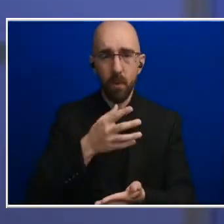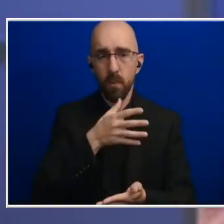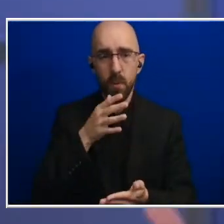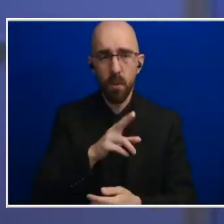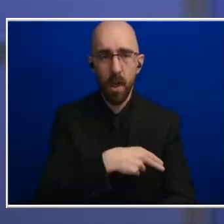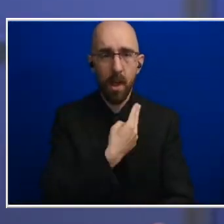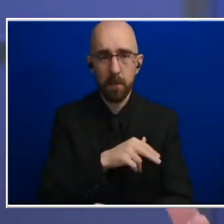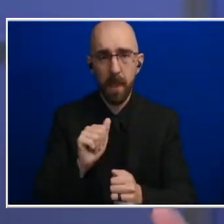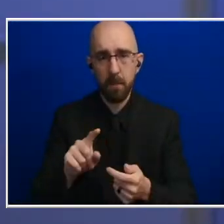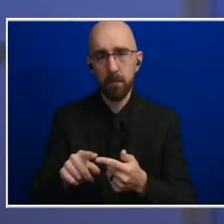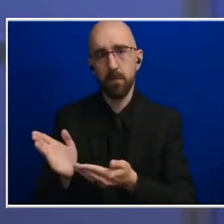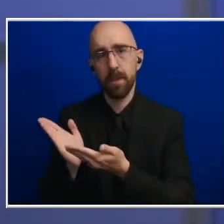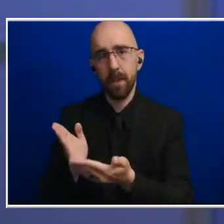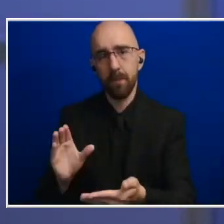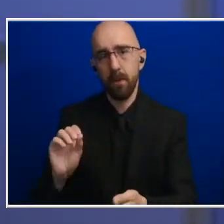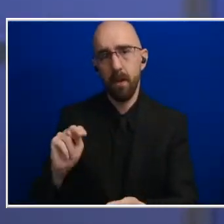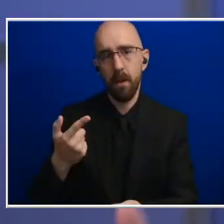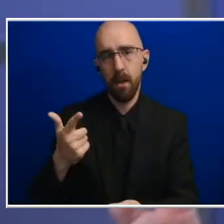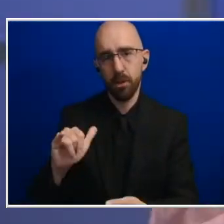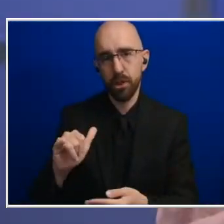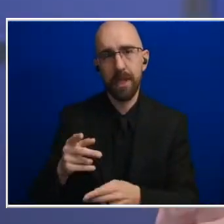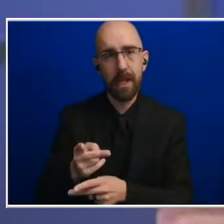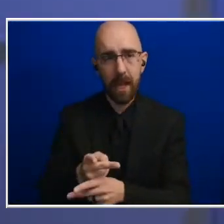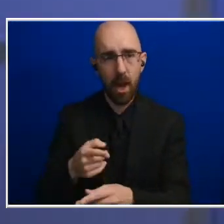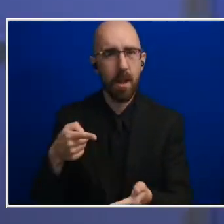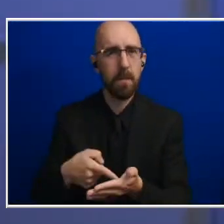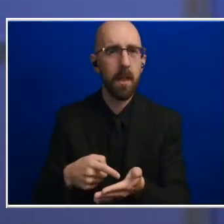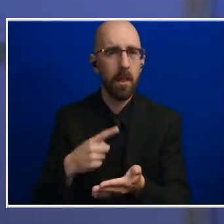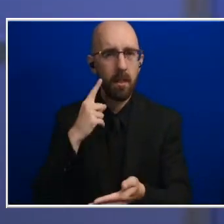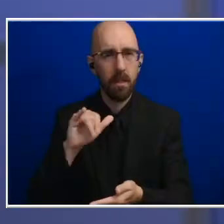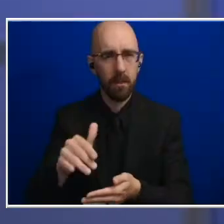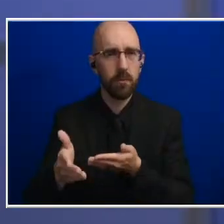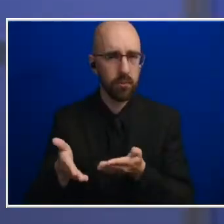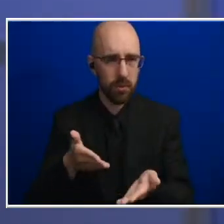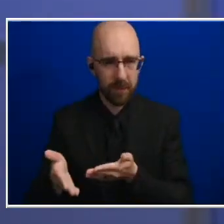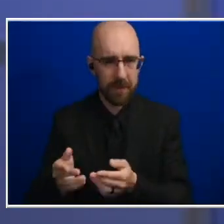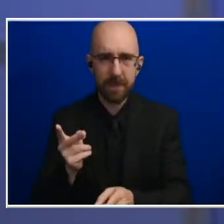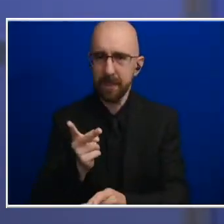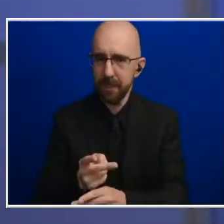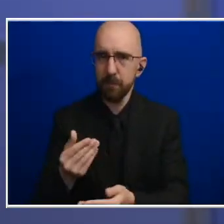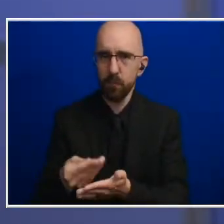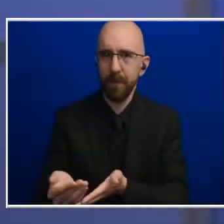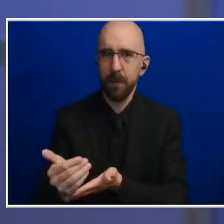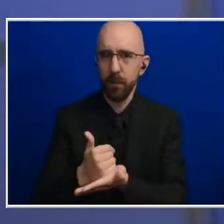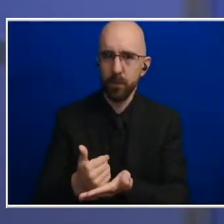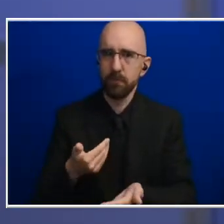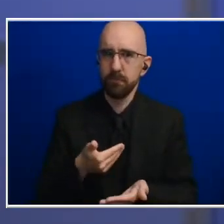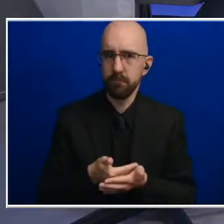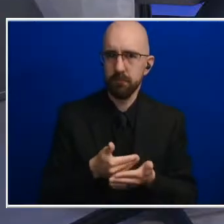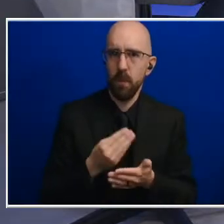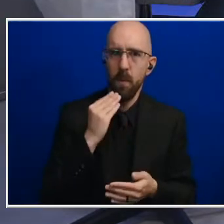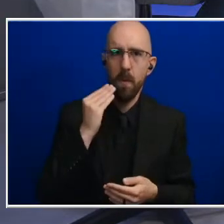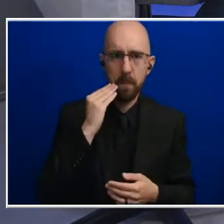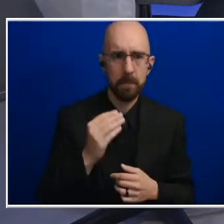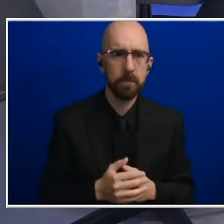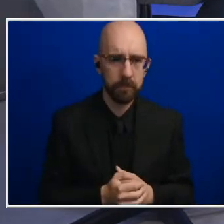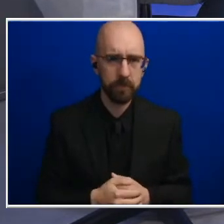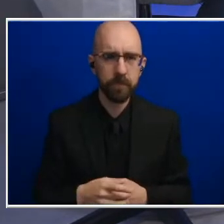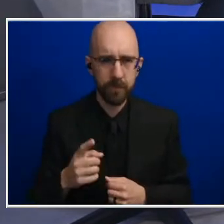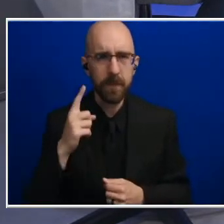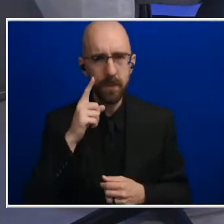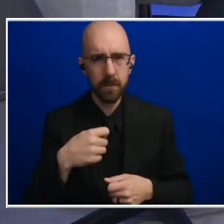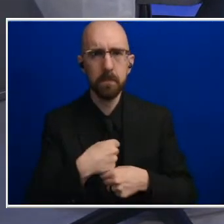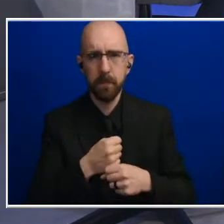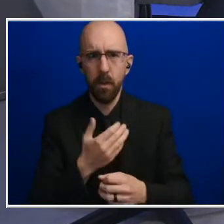oncology care and bill for those services and keep that revenue close to home. Mm-hmm. Yeah, I mean, I think that you made a very good point.